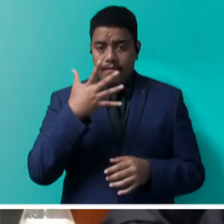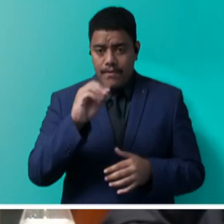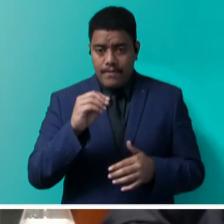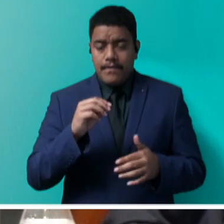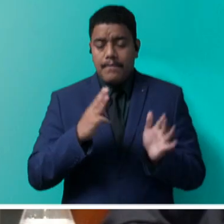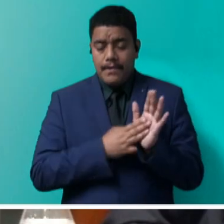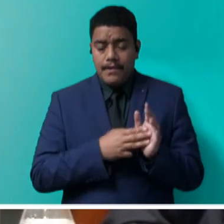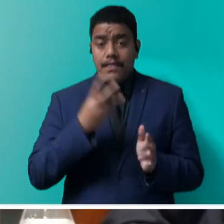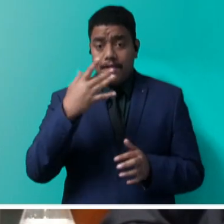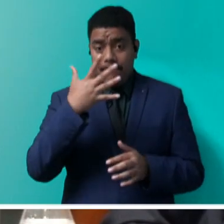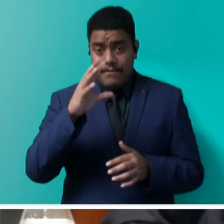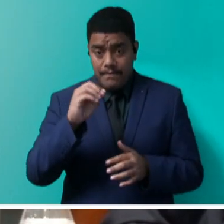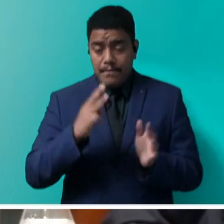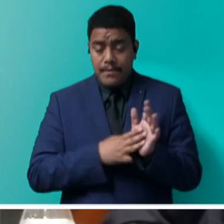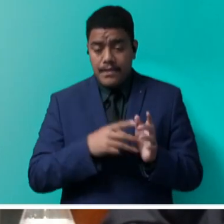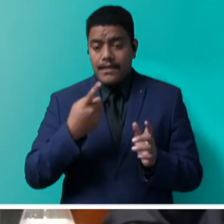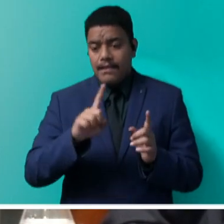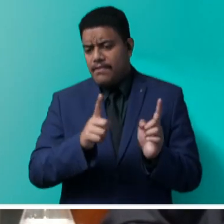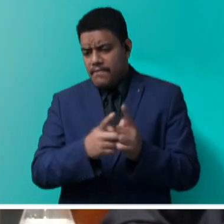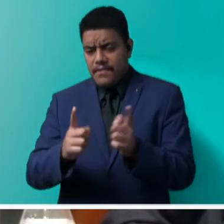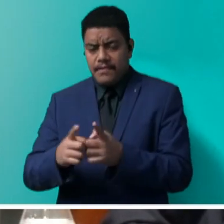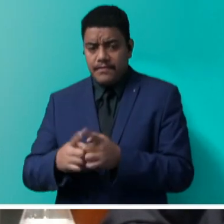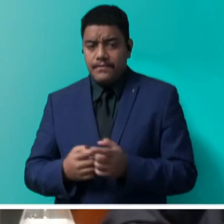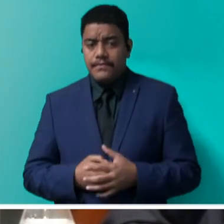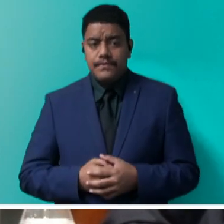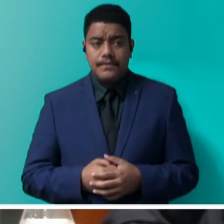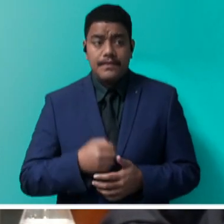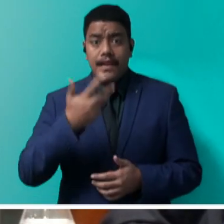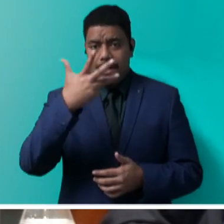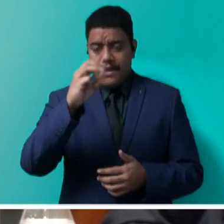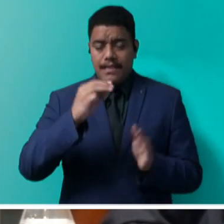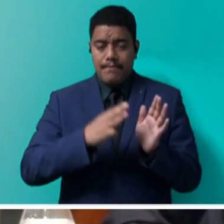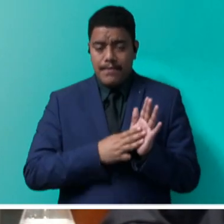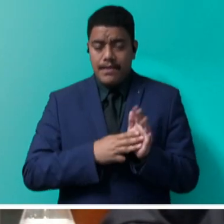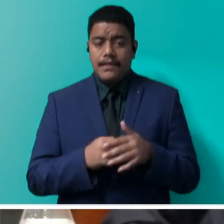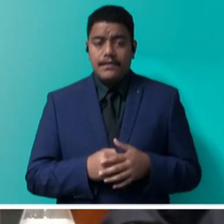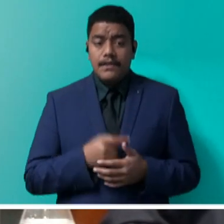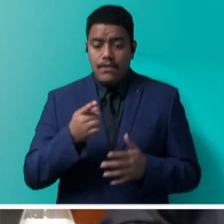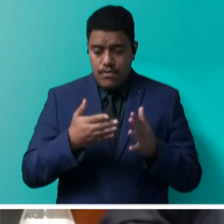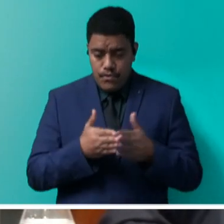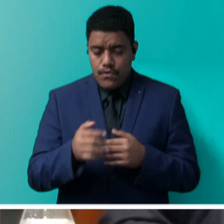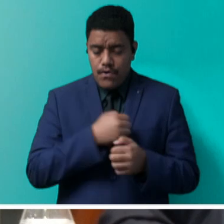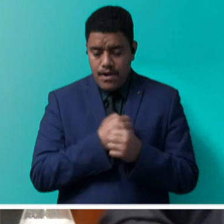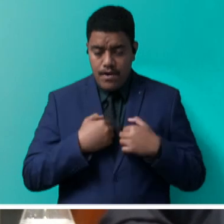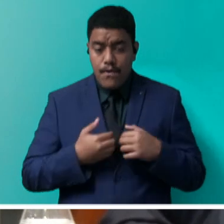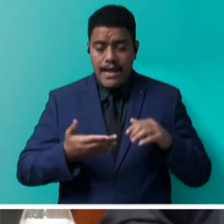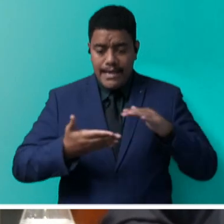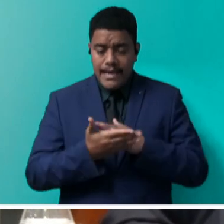Nambukandra, 300 meters, and Wendell Doko, 90 meters, primarily through our in-house